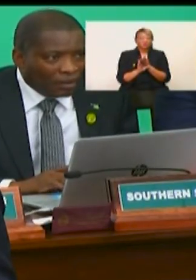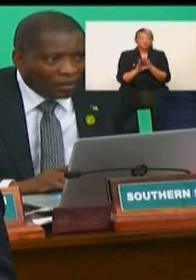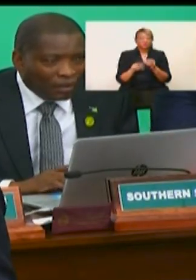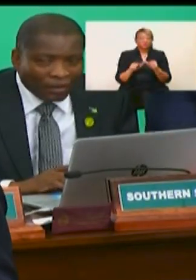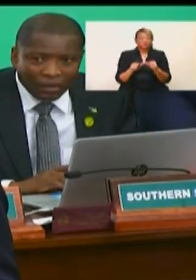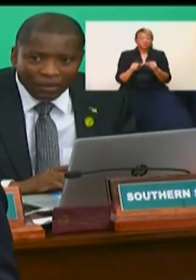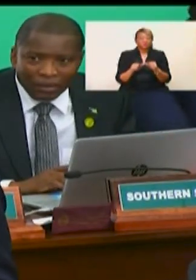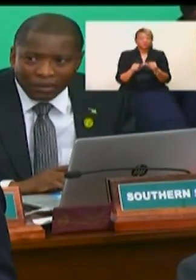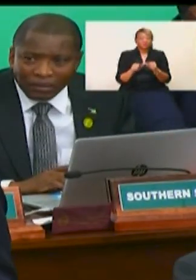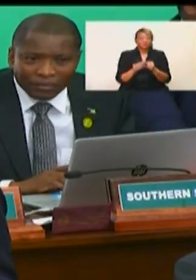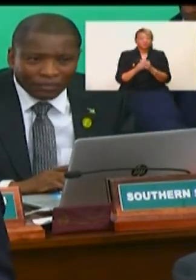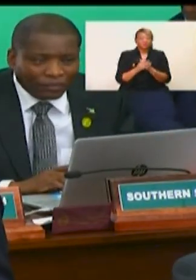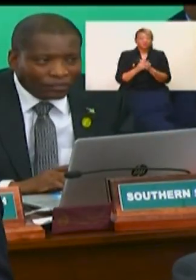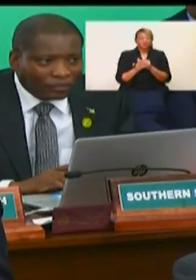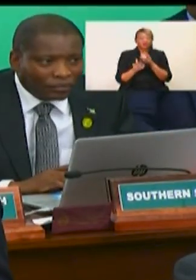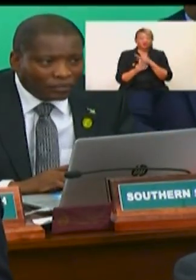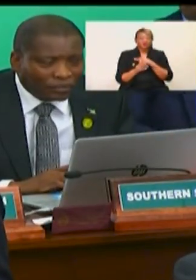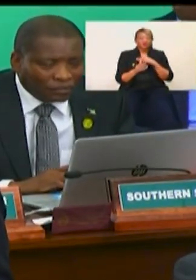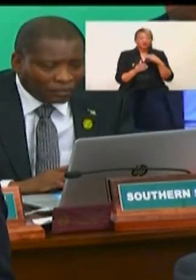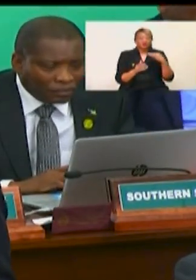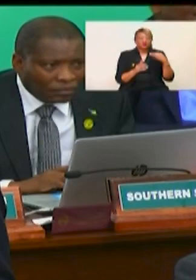Speaker,